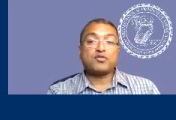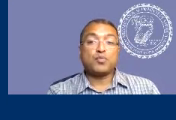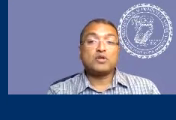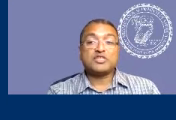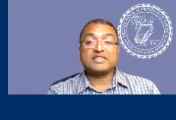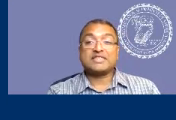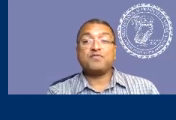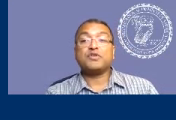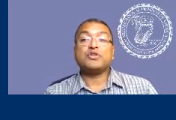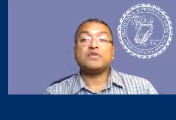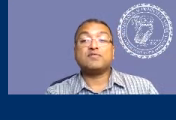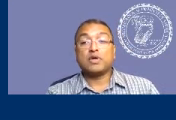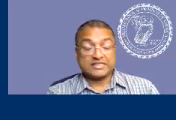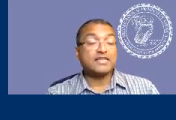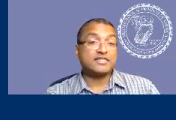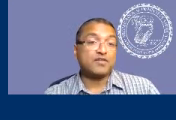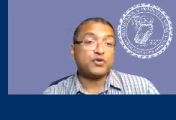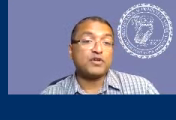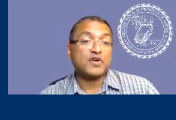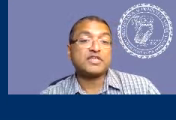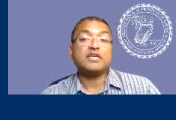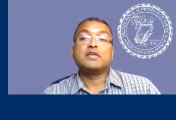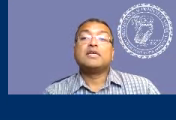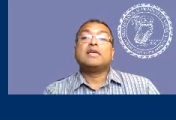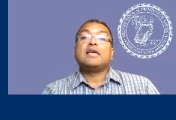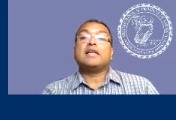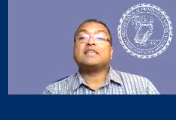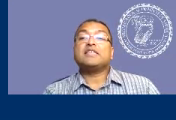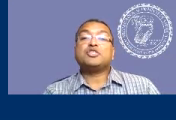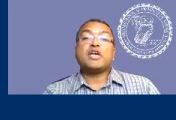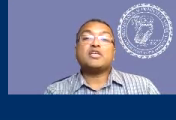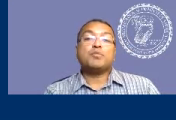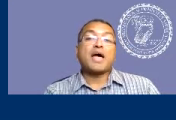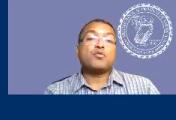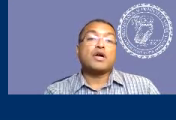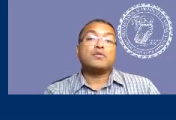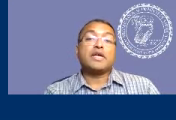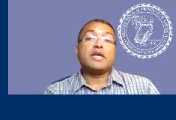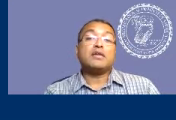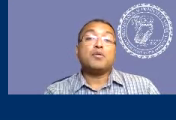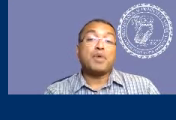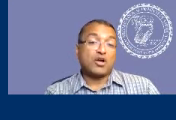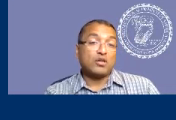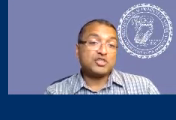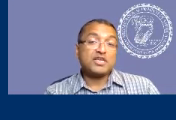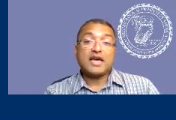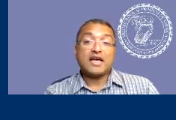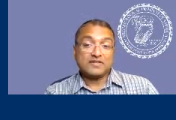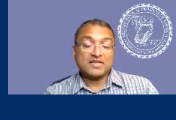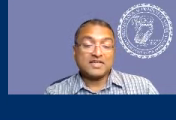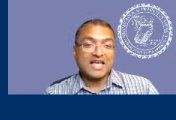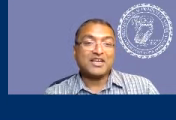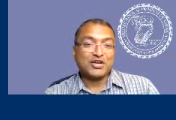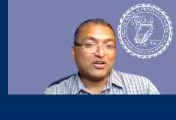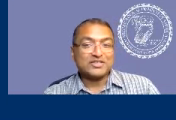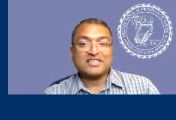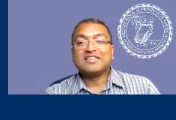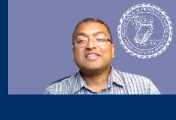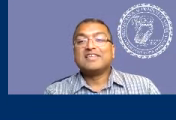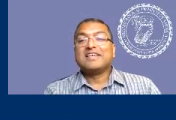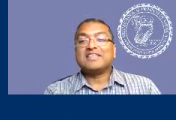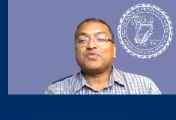Department of Anthropology at Stanford University and has an educational background in biology, health studies, and